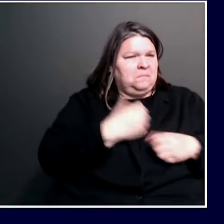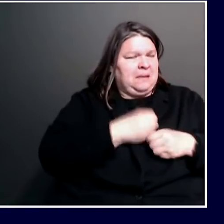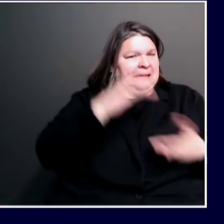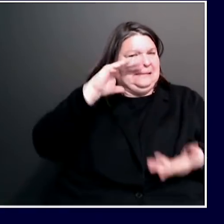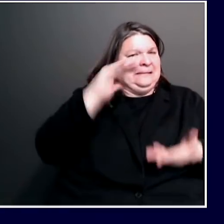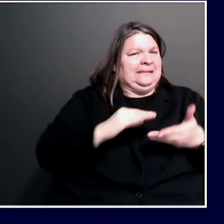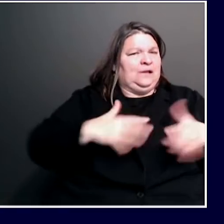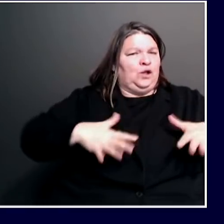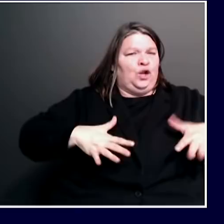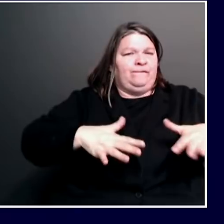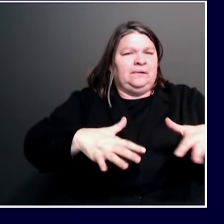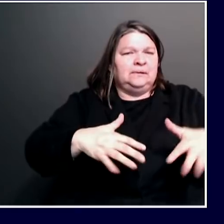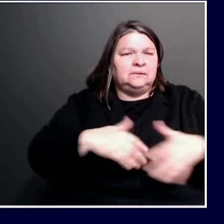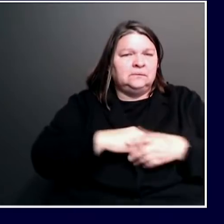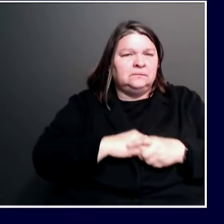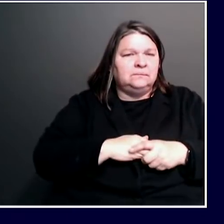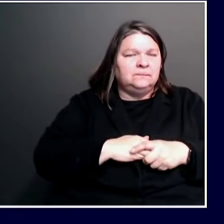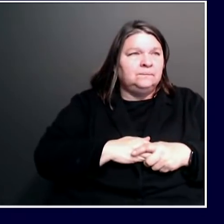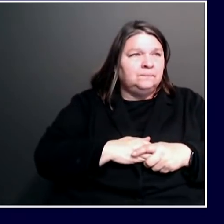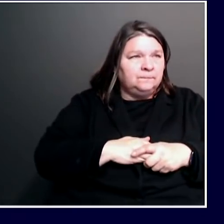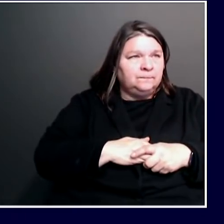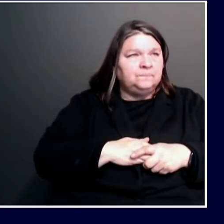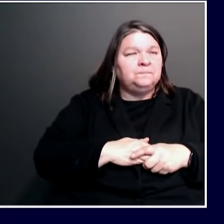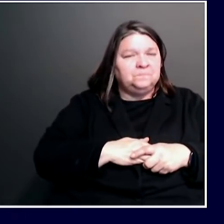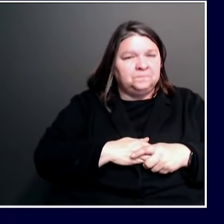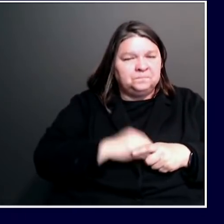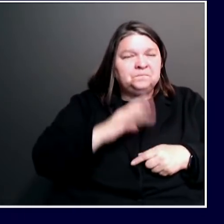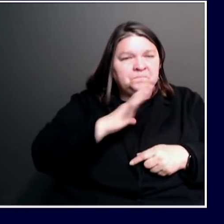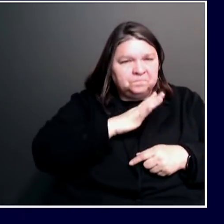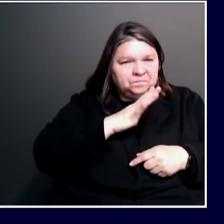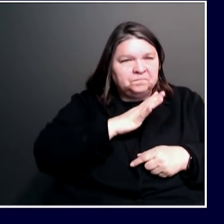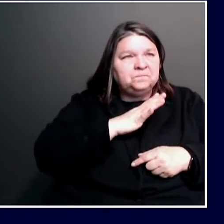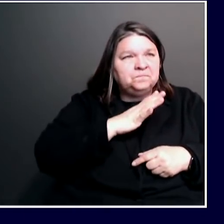was reviewing some survey data that the Kaiser Family